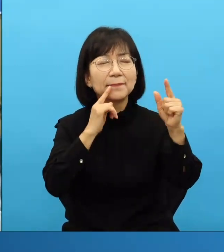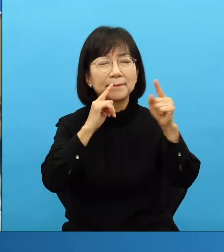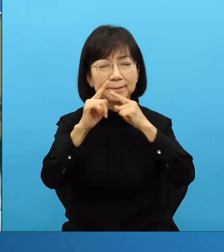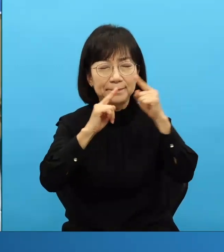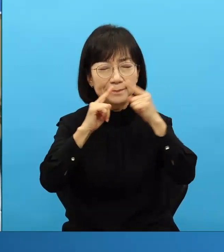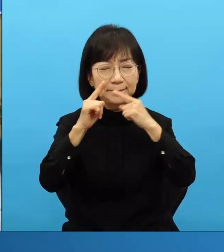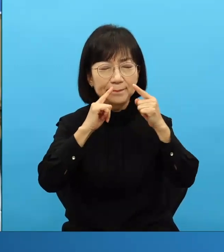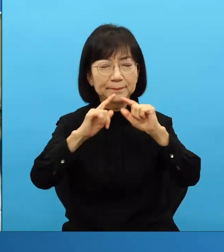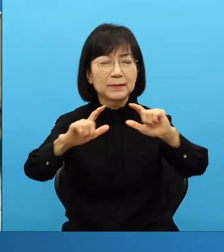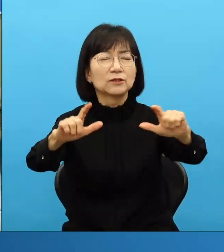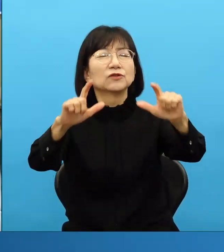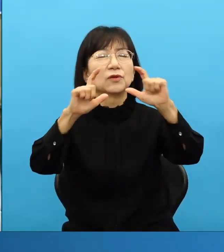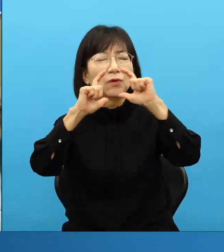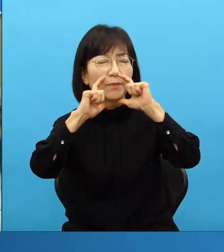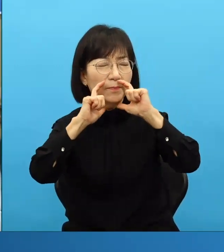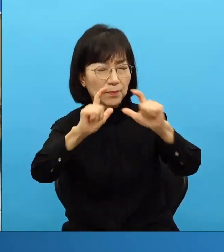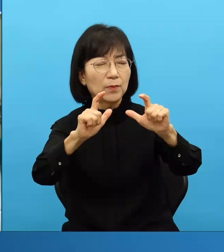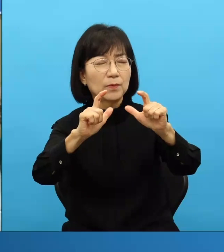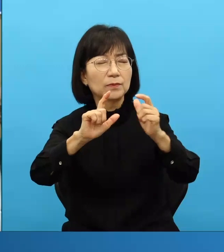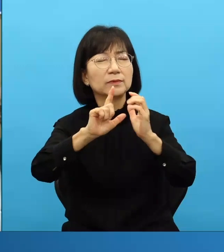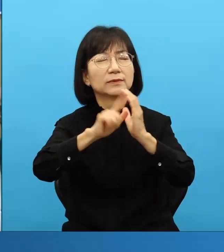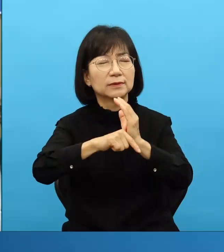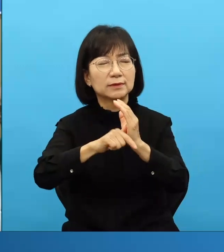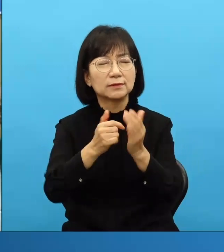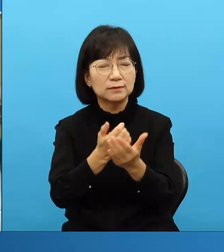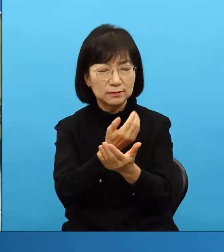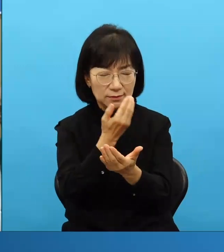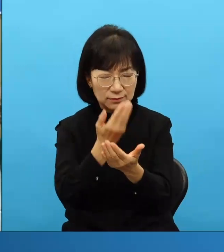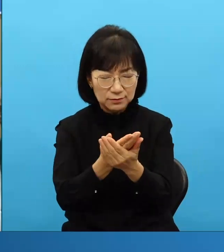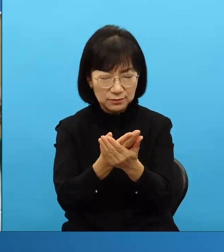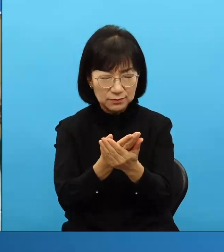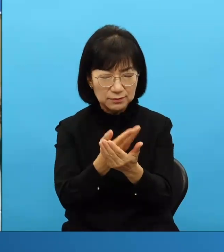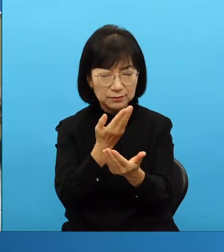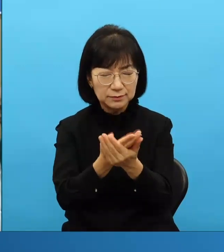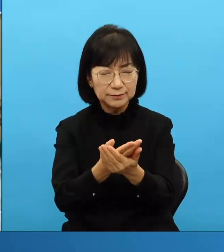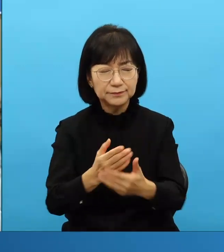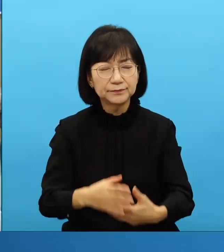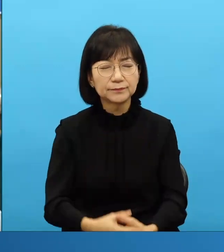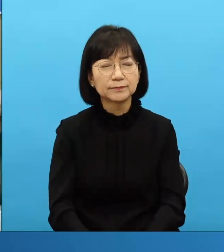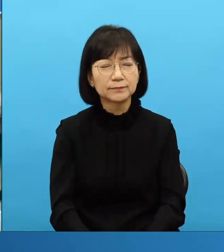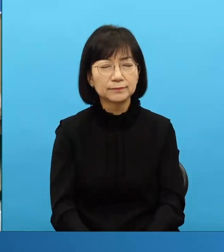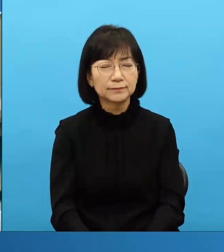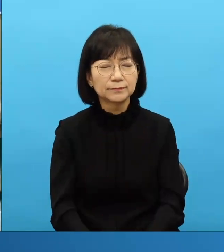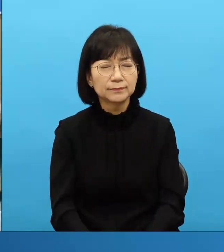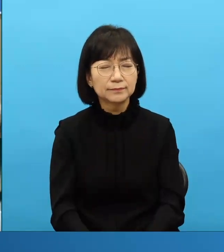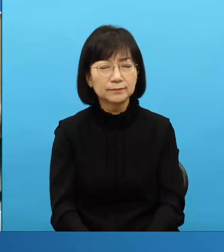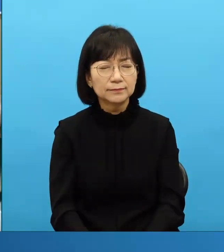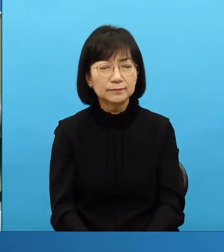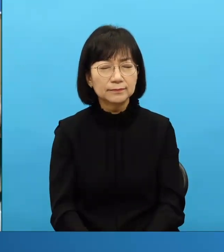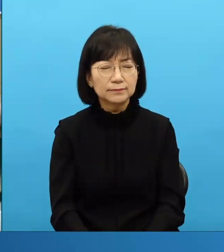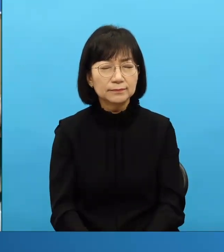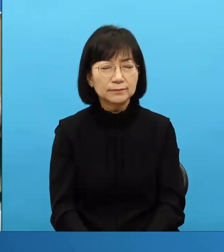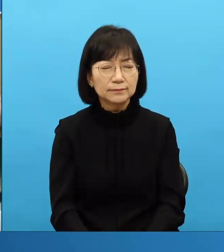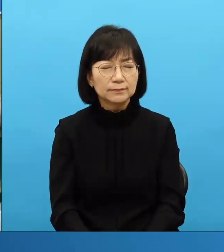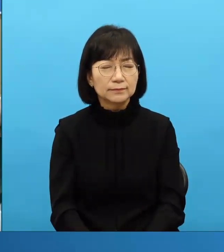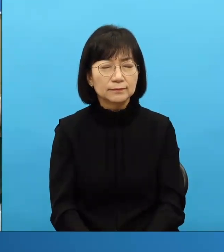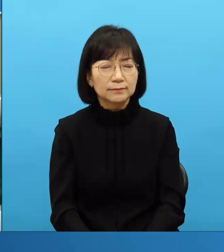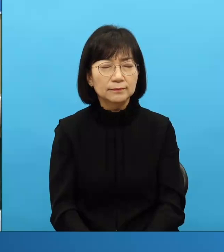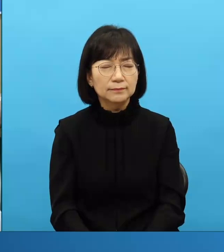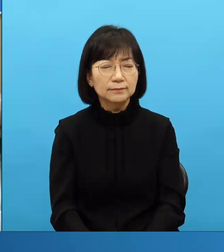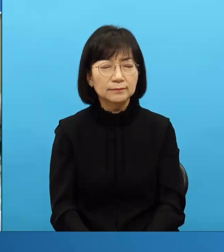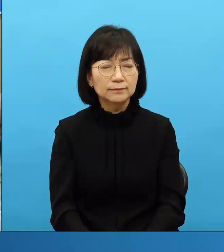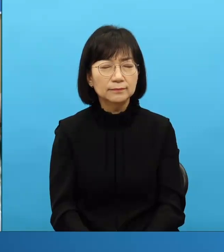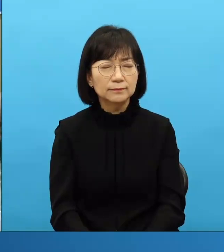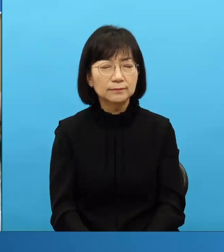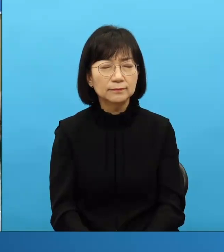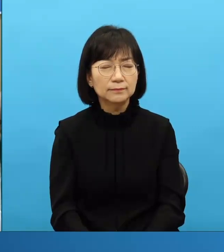receive your word. Please grant the pastor who relays the word of God the filling of the power of the throne so that the word overflowing with God's grace can be testified and